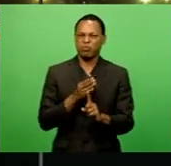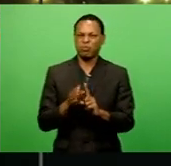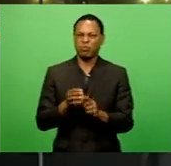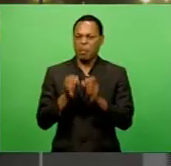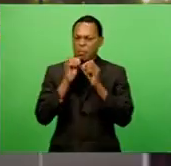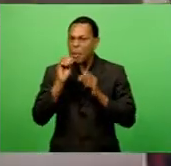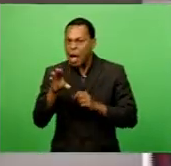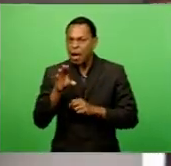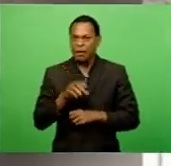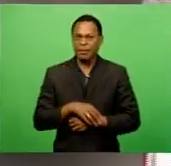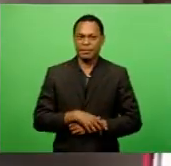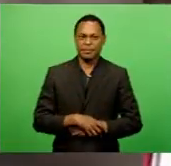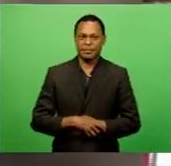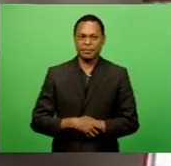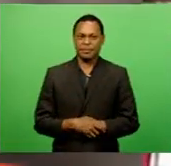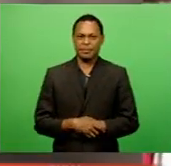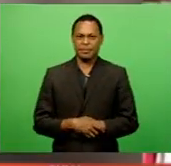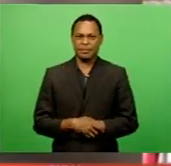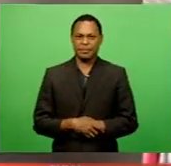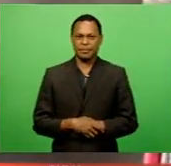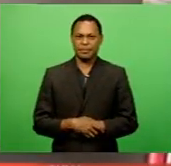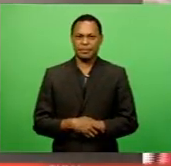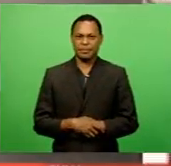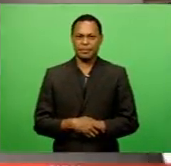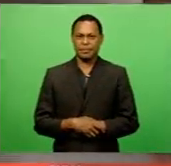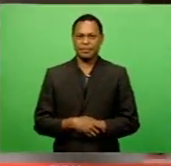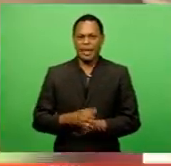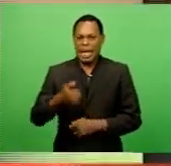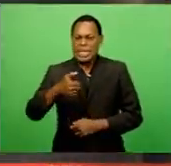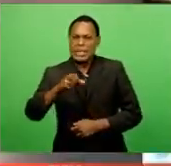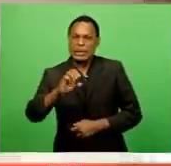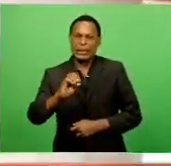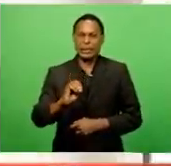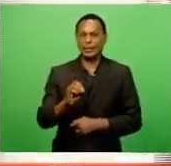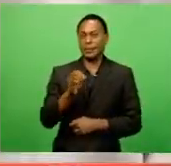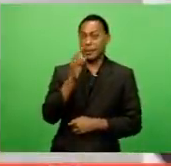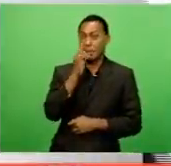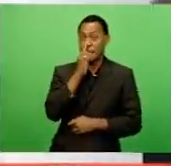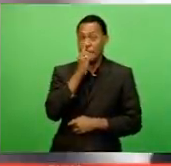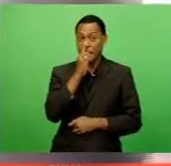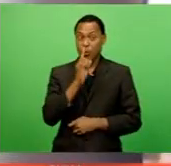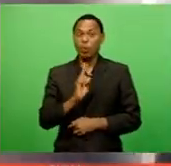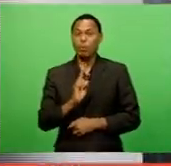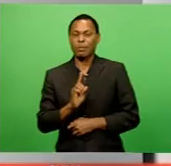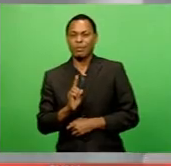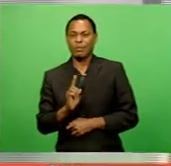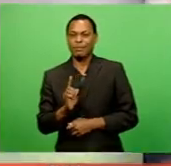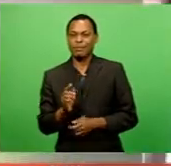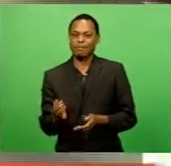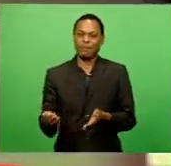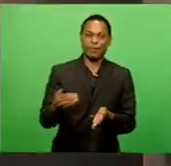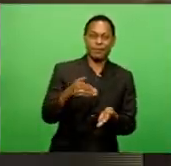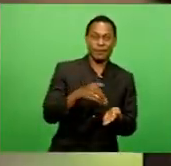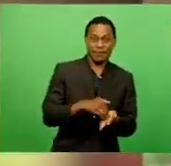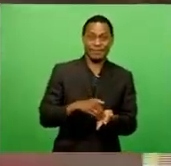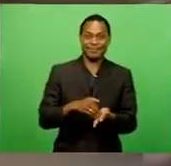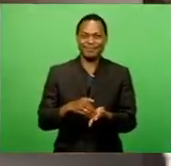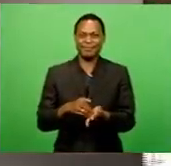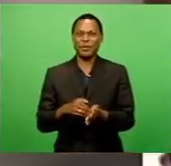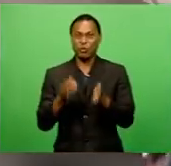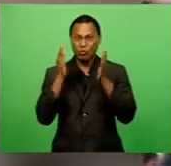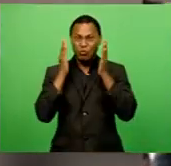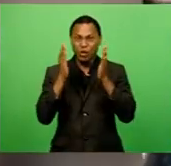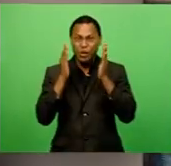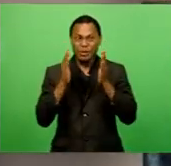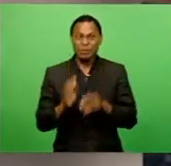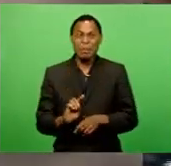reports. Close to 60 people turned up to the Victory AOG Church in Makoi, only to be told that the place of